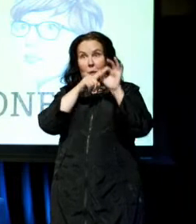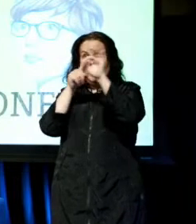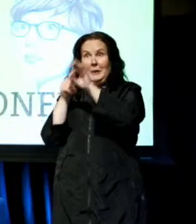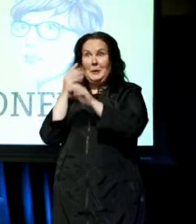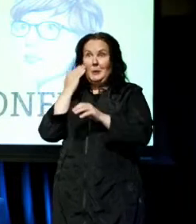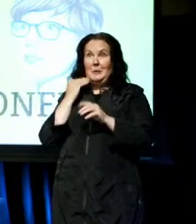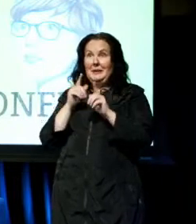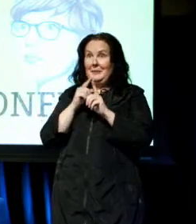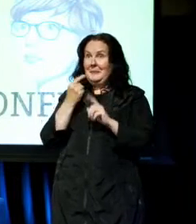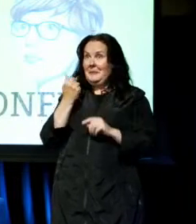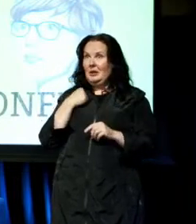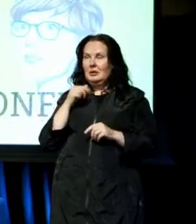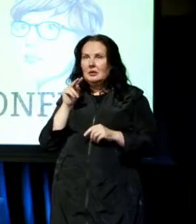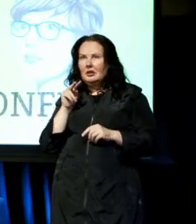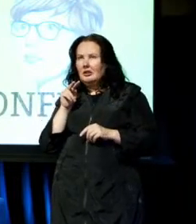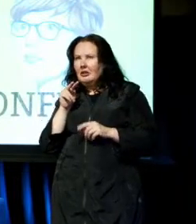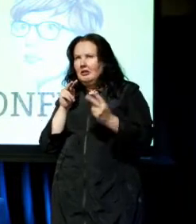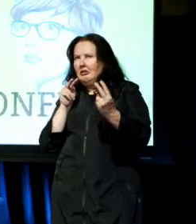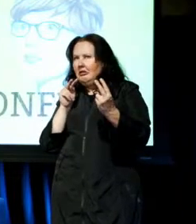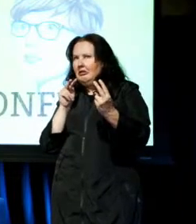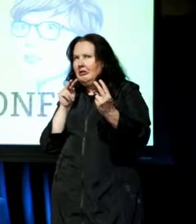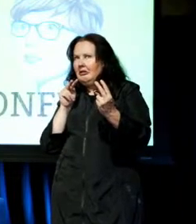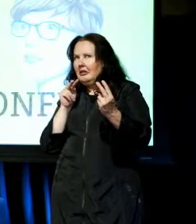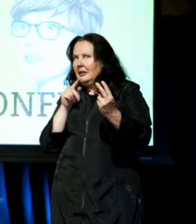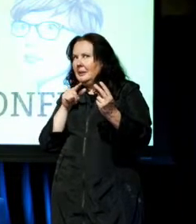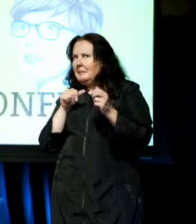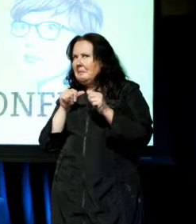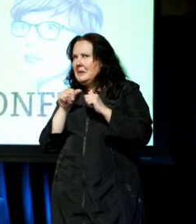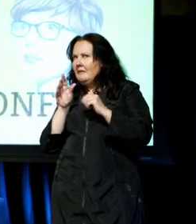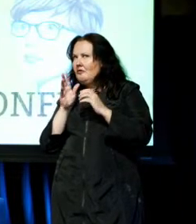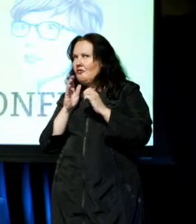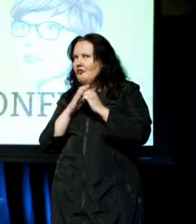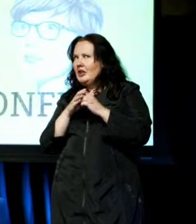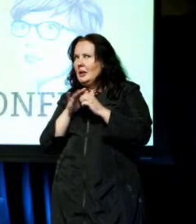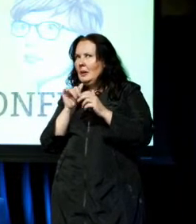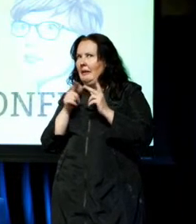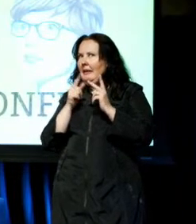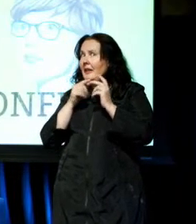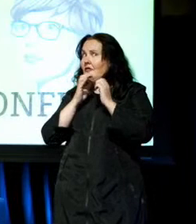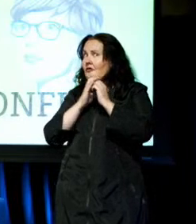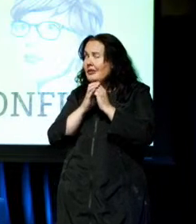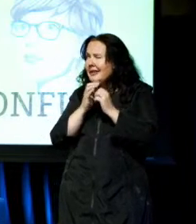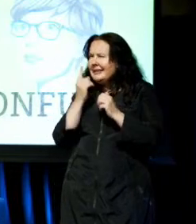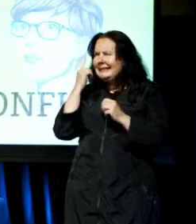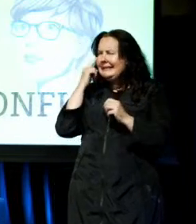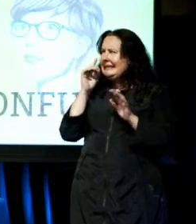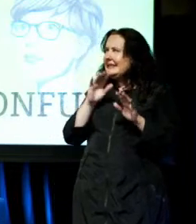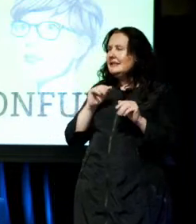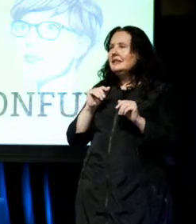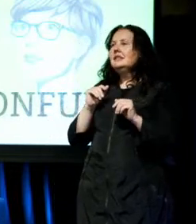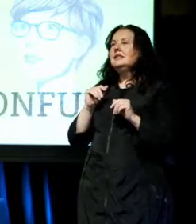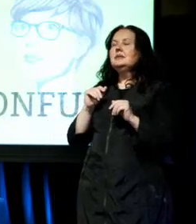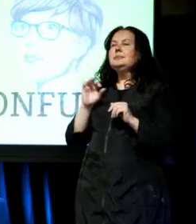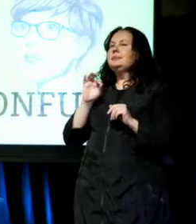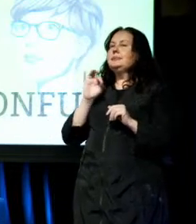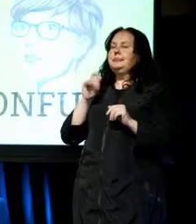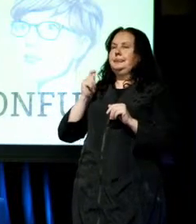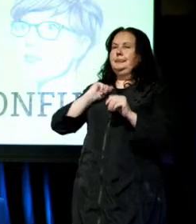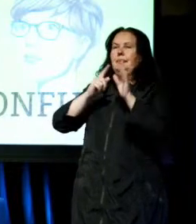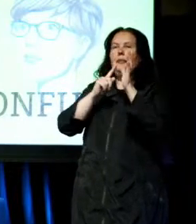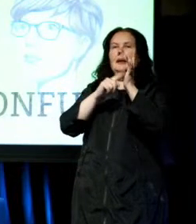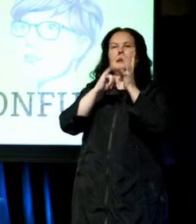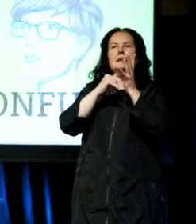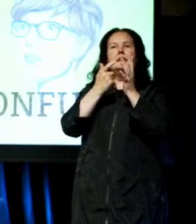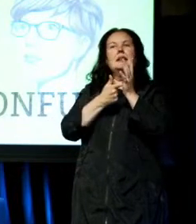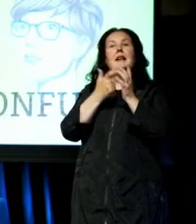just like, my new best friend, and you're like, oh, another friend, I guess. No, men, if a man